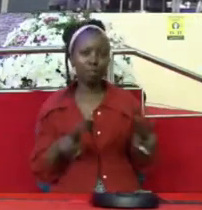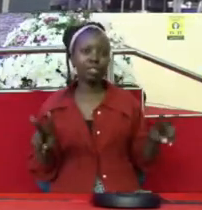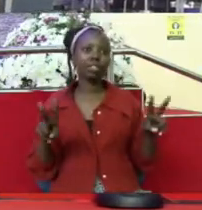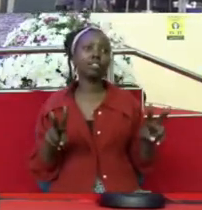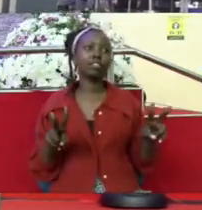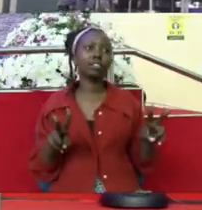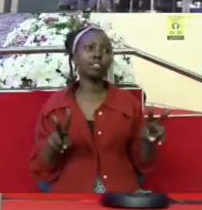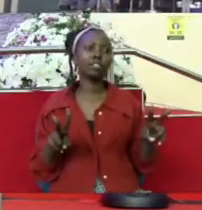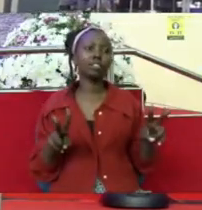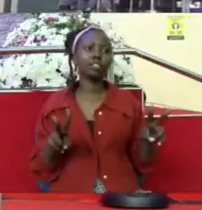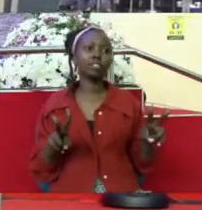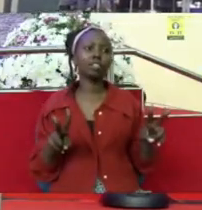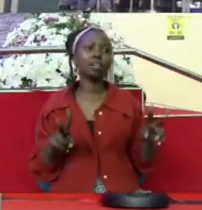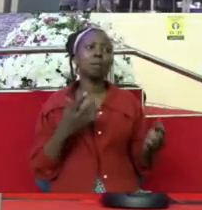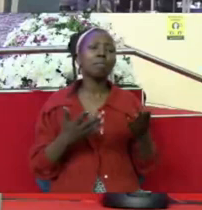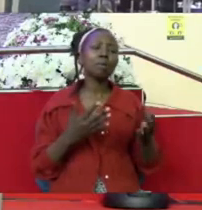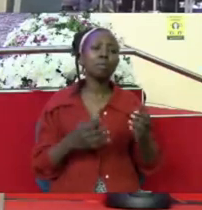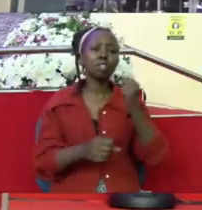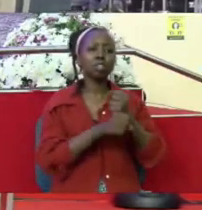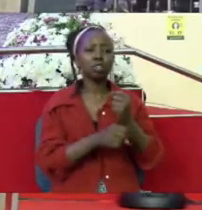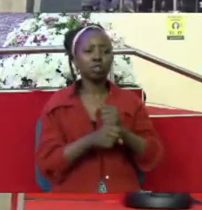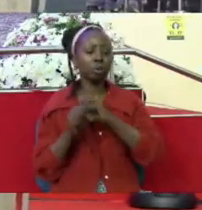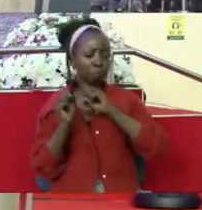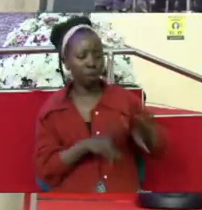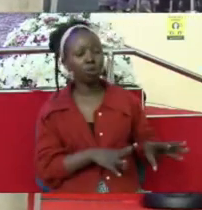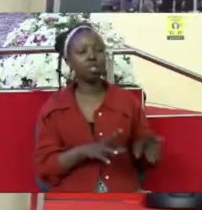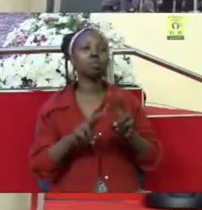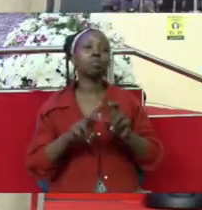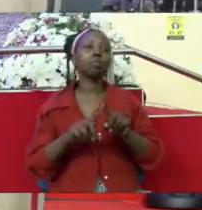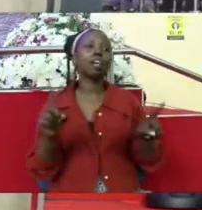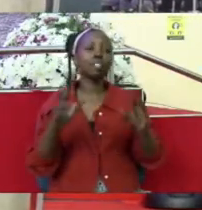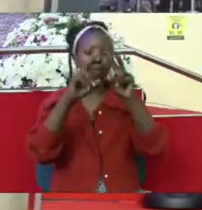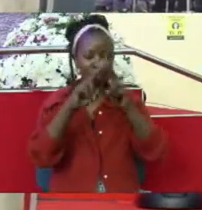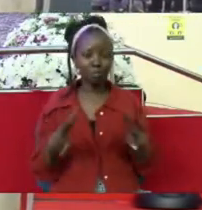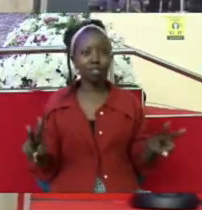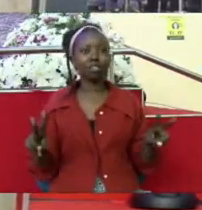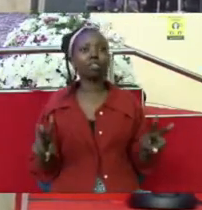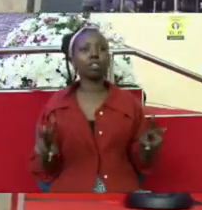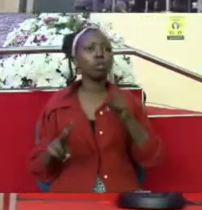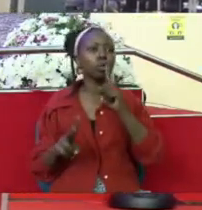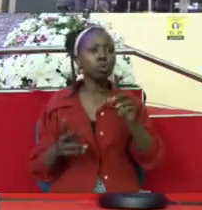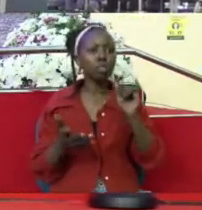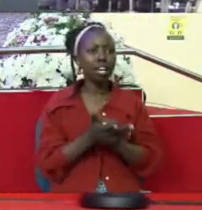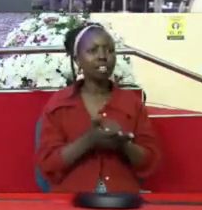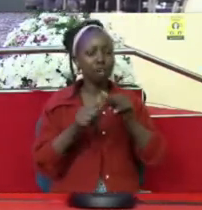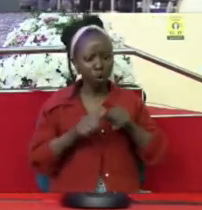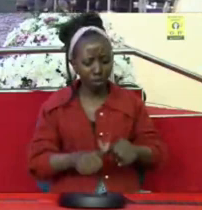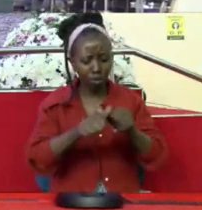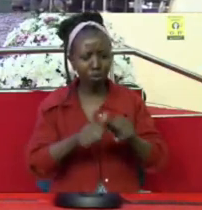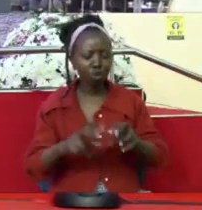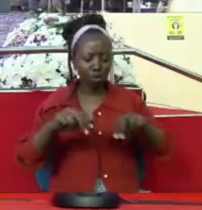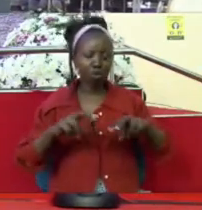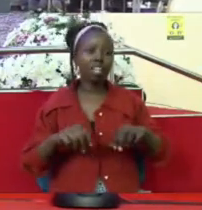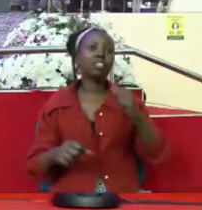pokea amani. They have kicked you out of a job, receive peace. Wamekutoa katika kazi, pokea amani. So that you can keep on knocking. Ili uendelee kubisha. And keep on knocking. Na uendelee kubisha.